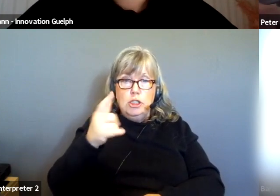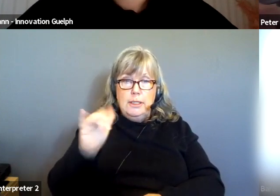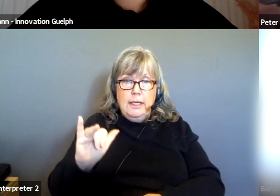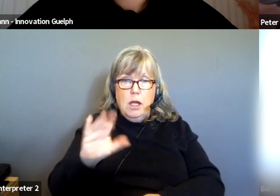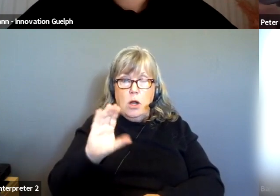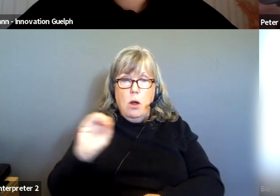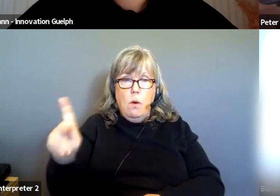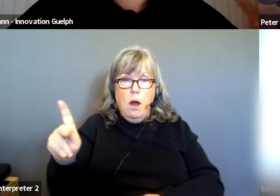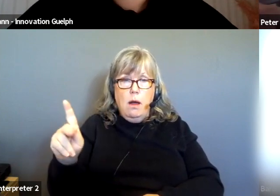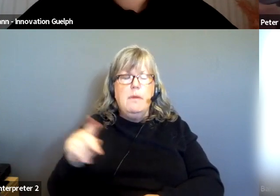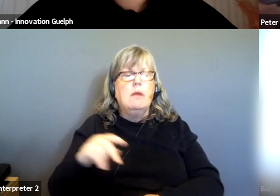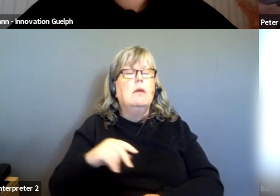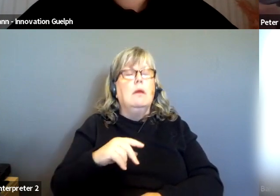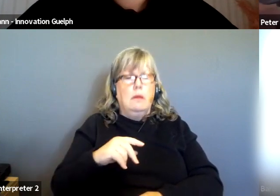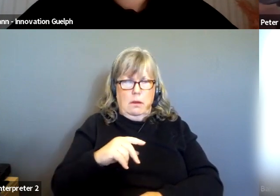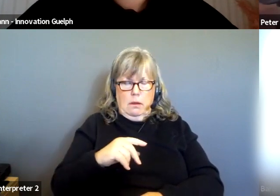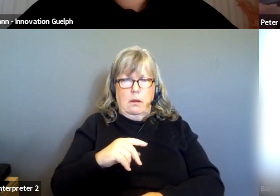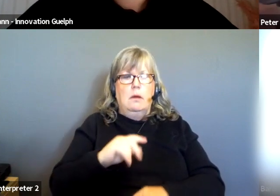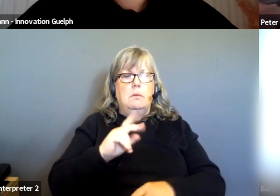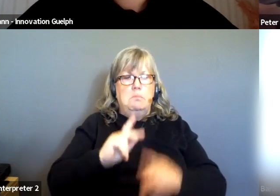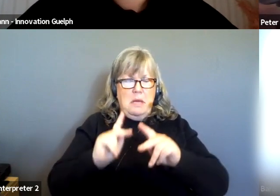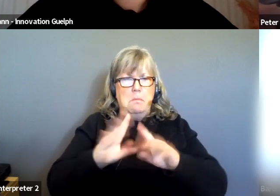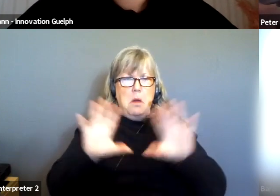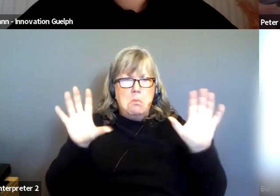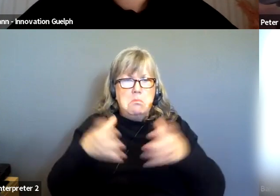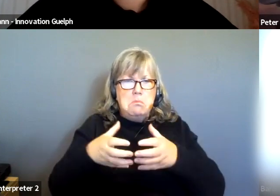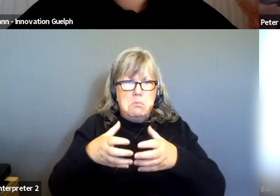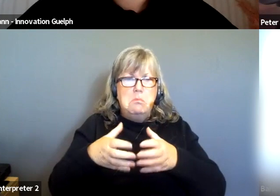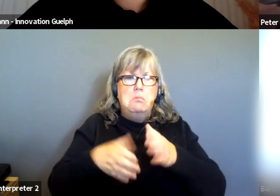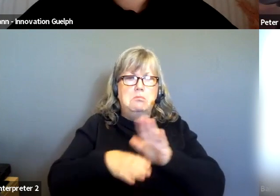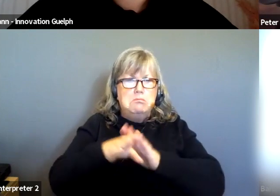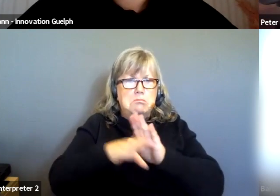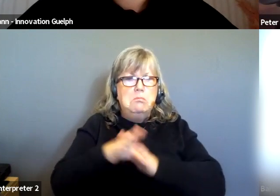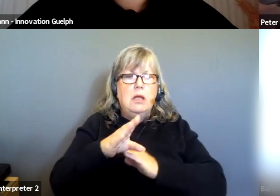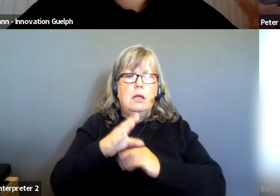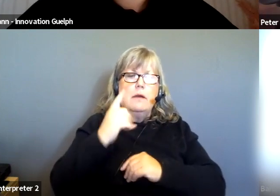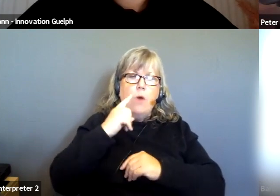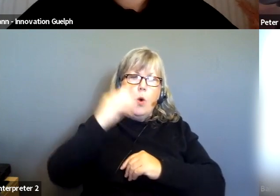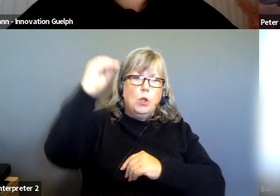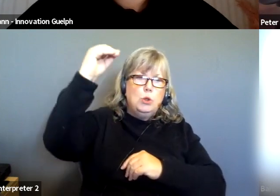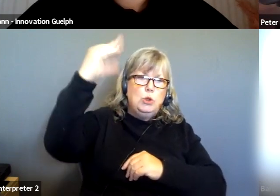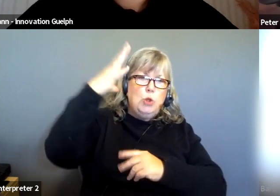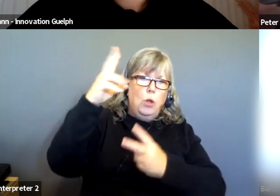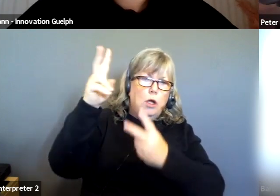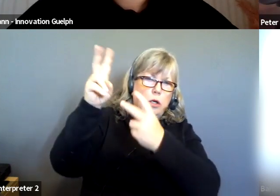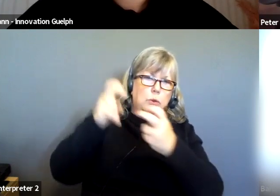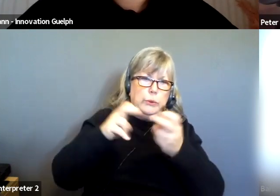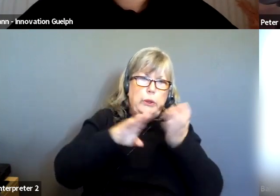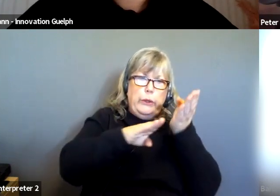and promoted, in particular, solar, but also turbines. And,